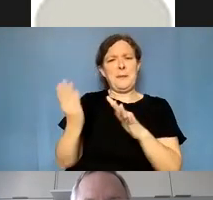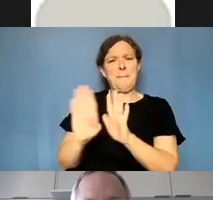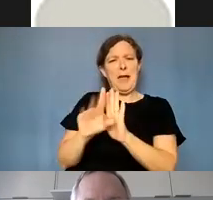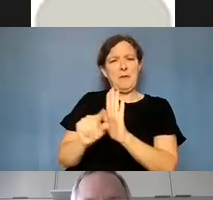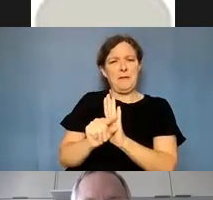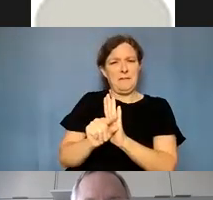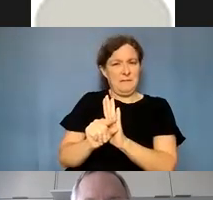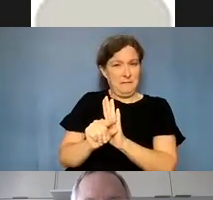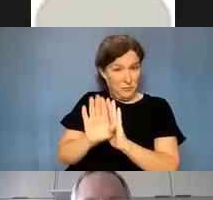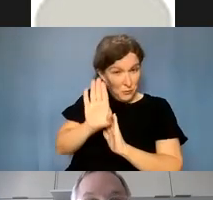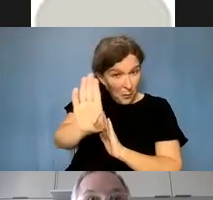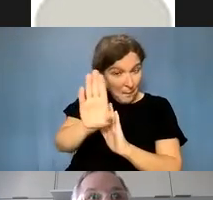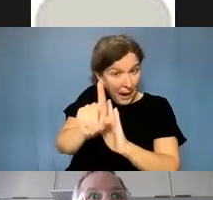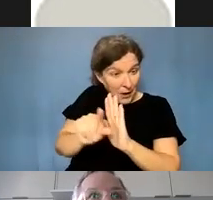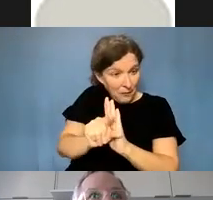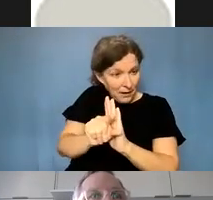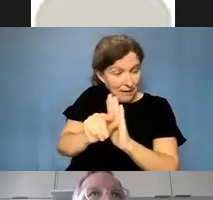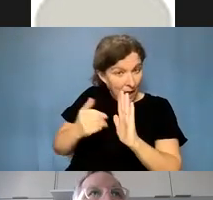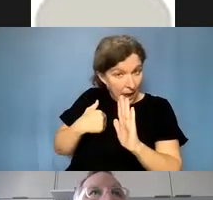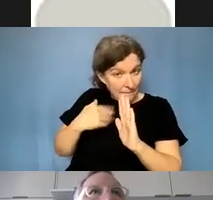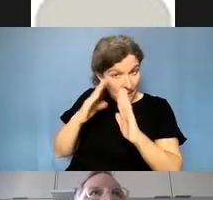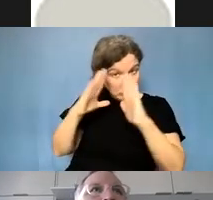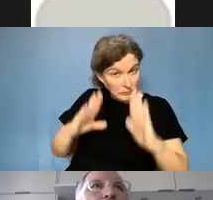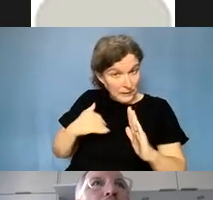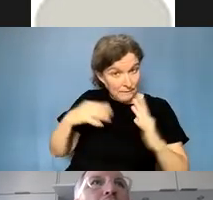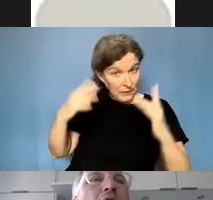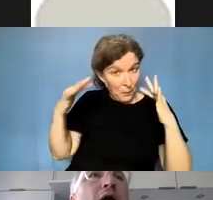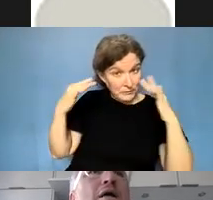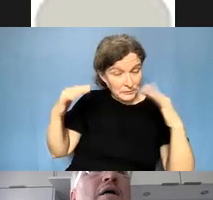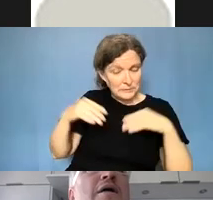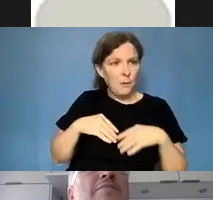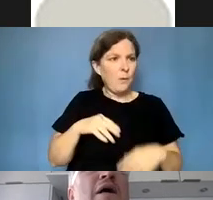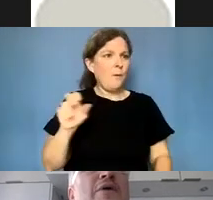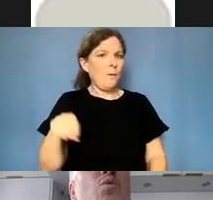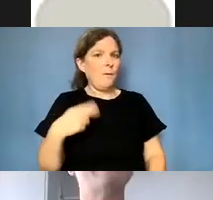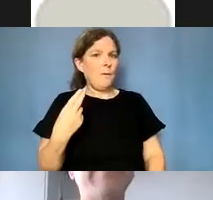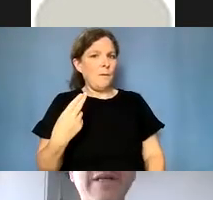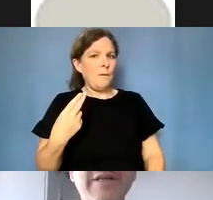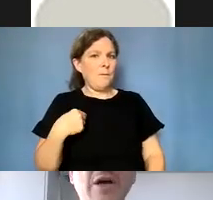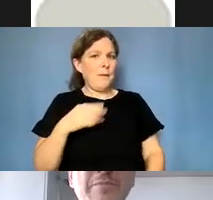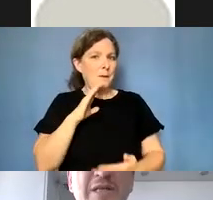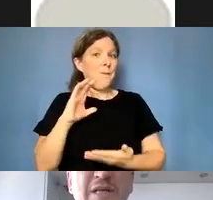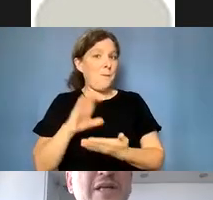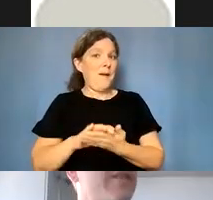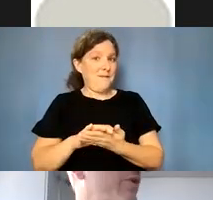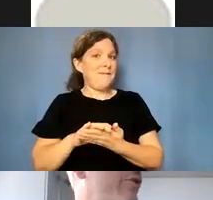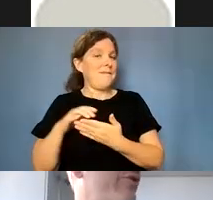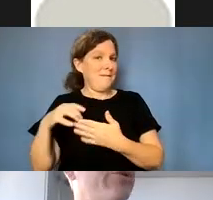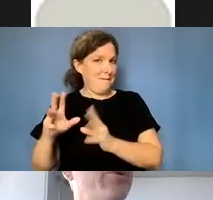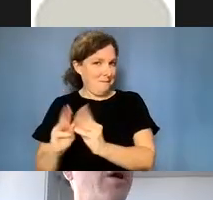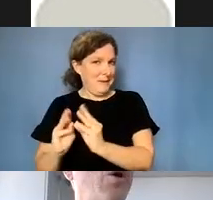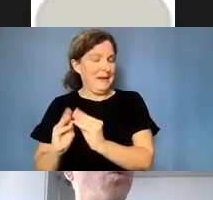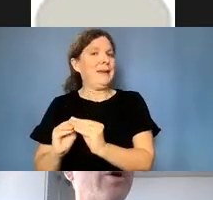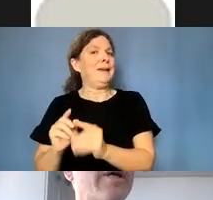potentially noise in your household? Oh, my wife is on a meeting. Yes, we